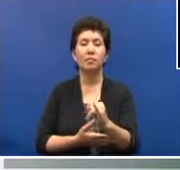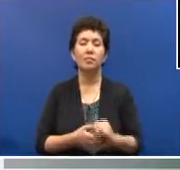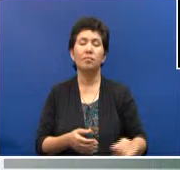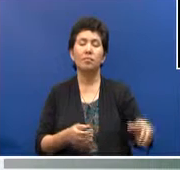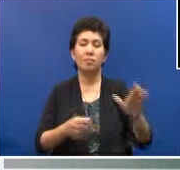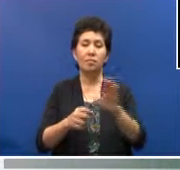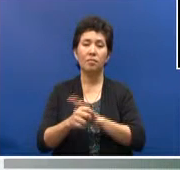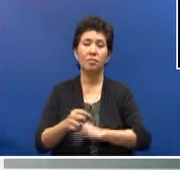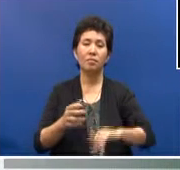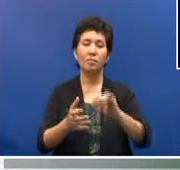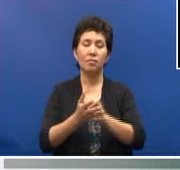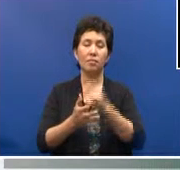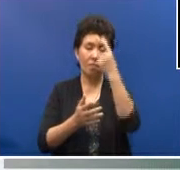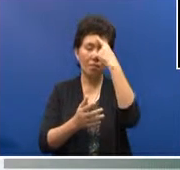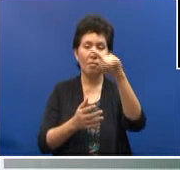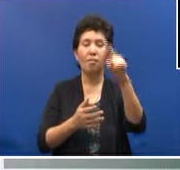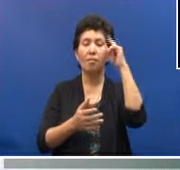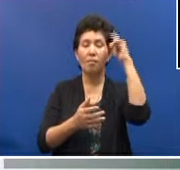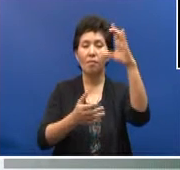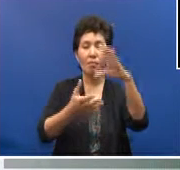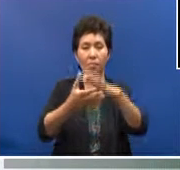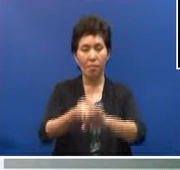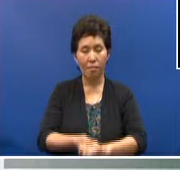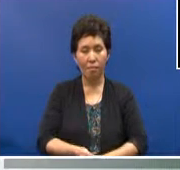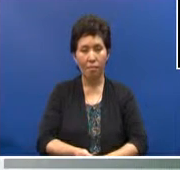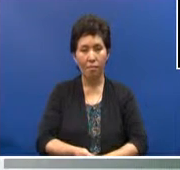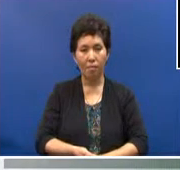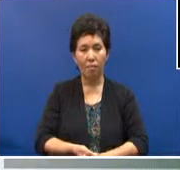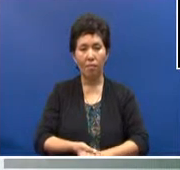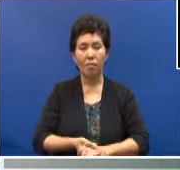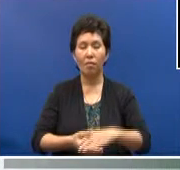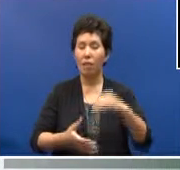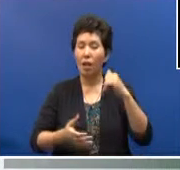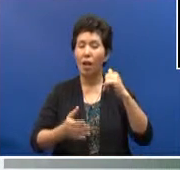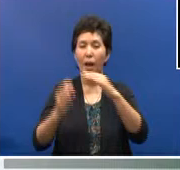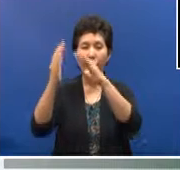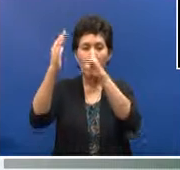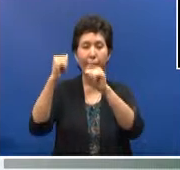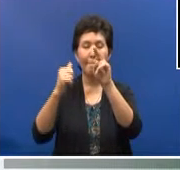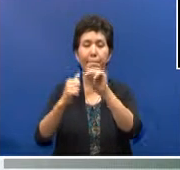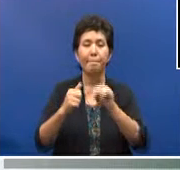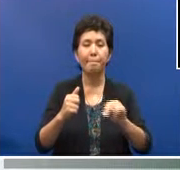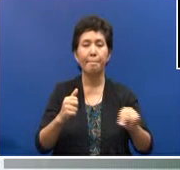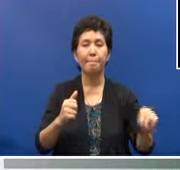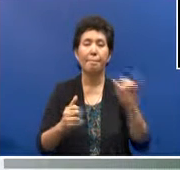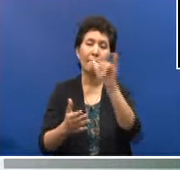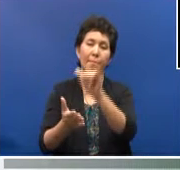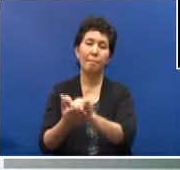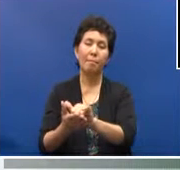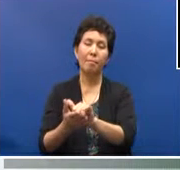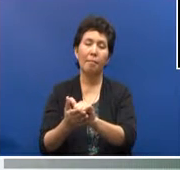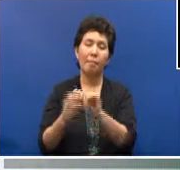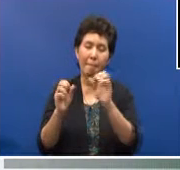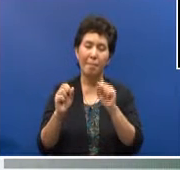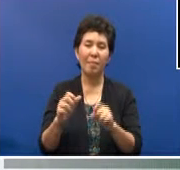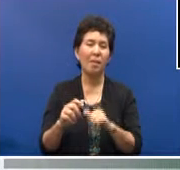notions that form beliefs, okay, or it may form the expectations and expressions that it may not be